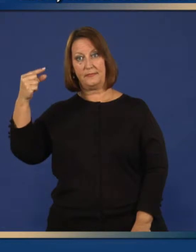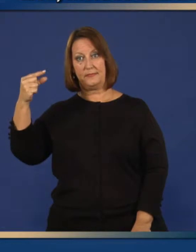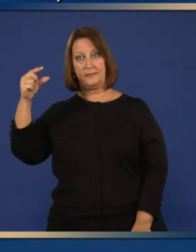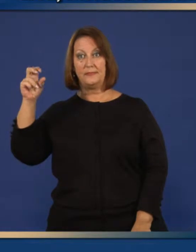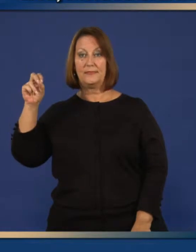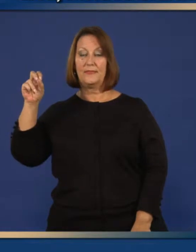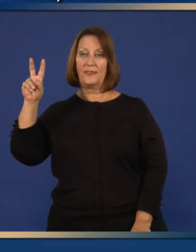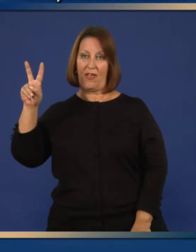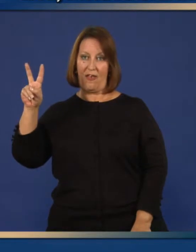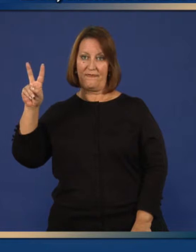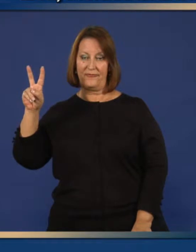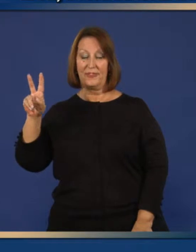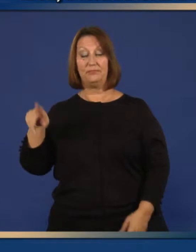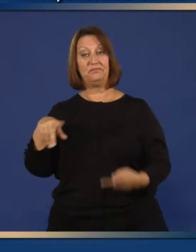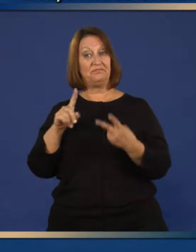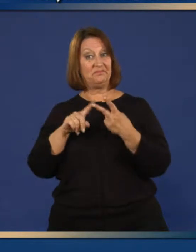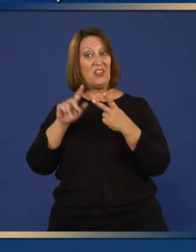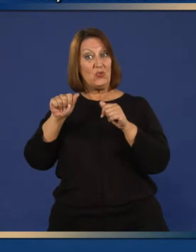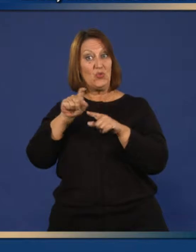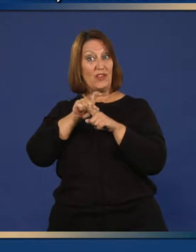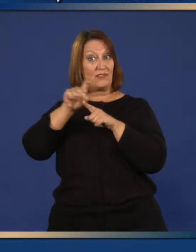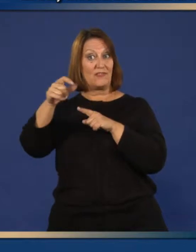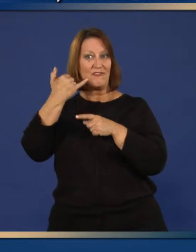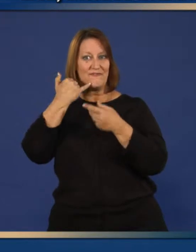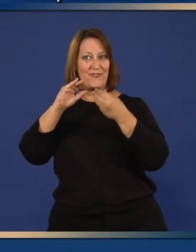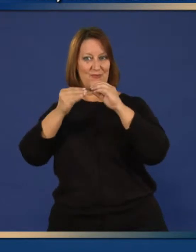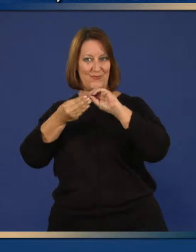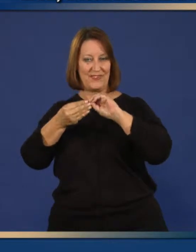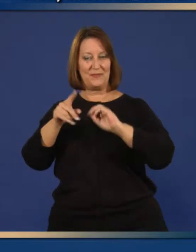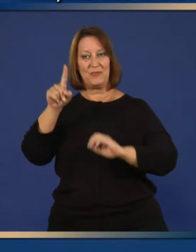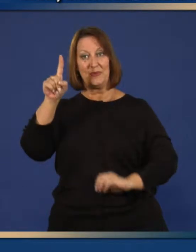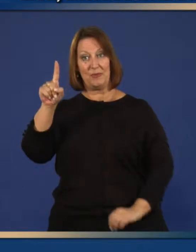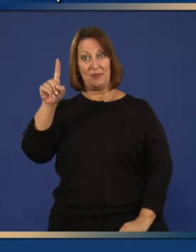www.vaers.hhs.gov or by calling